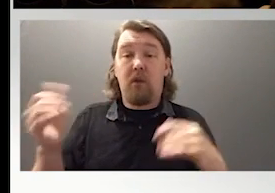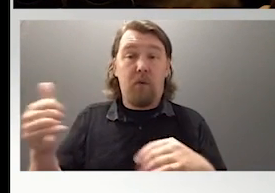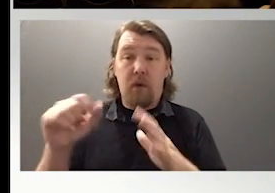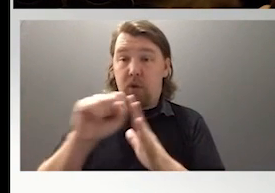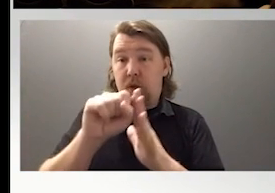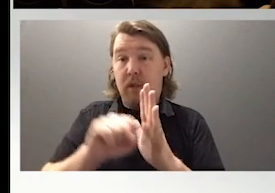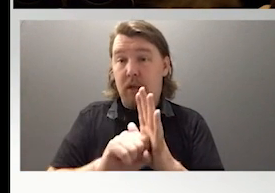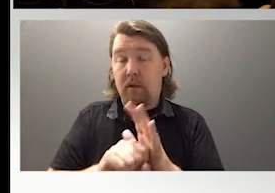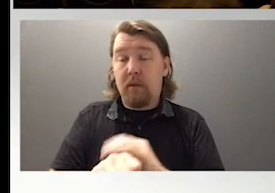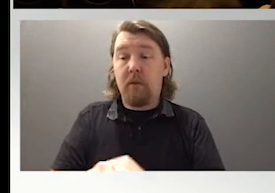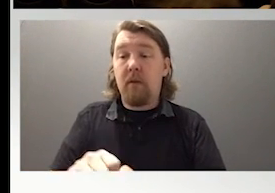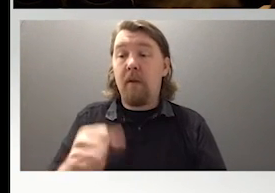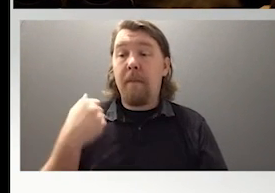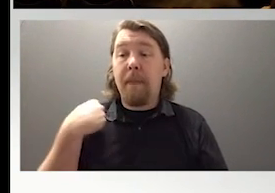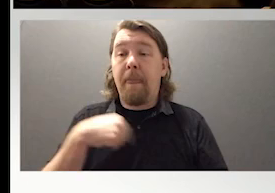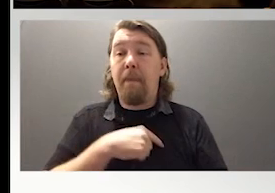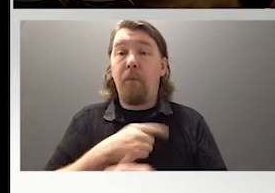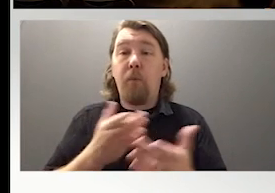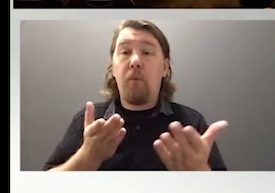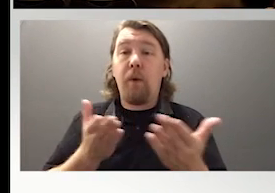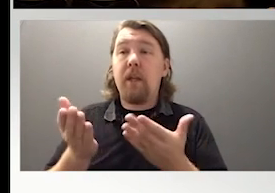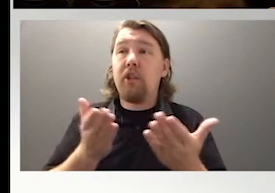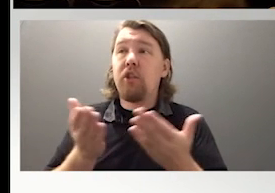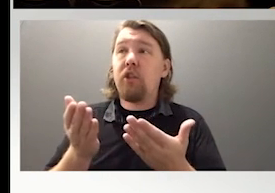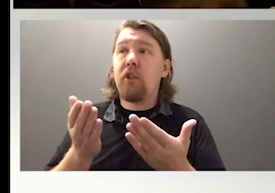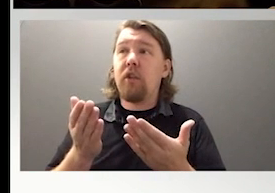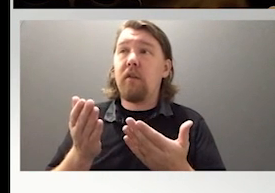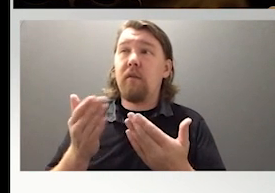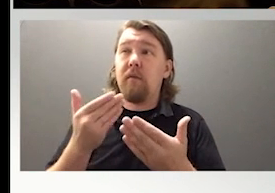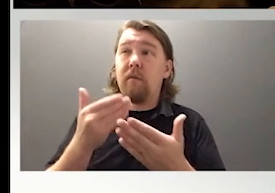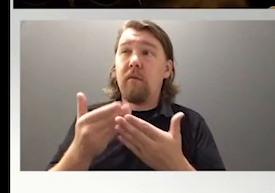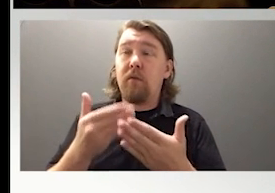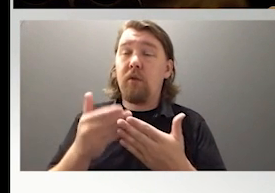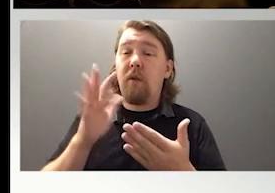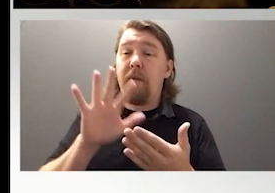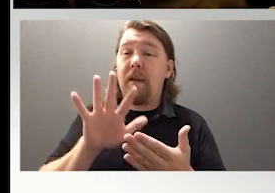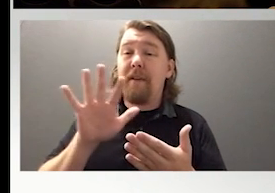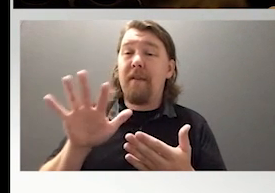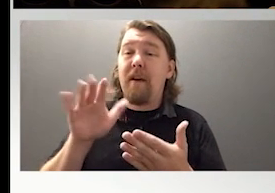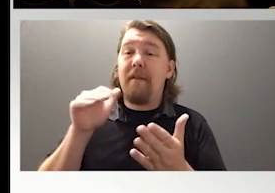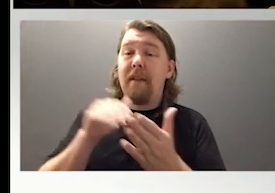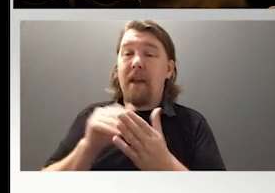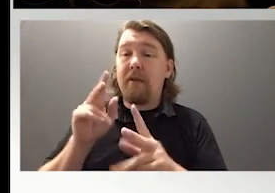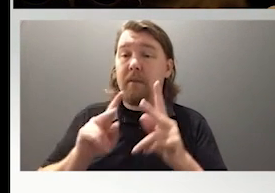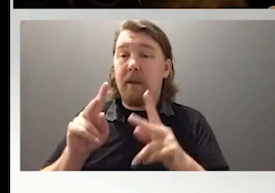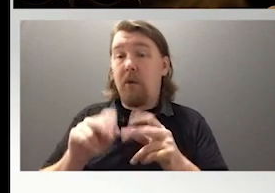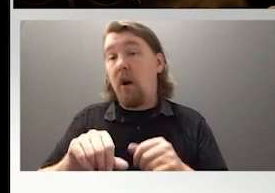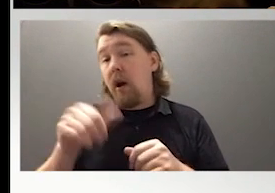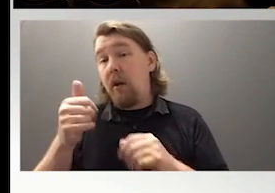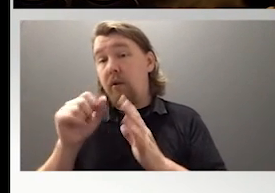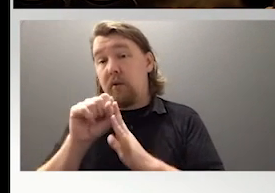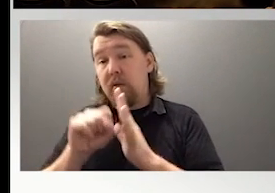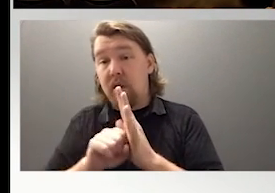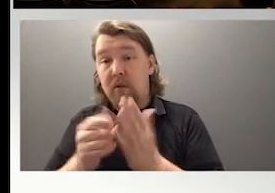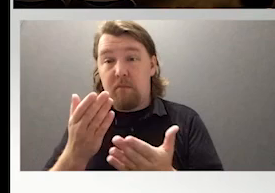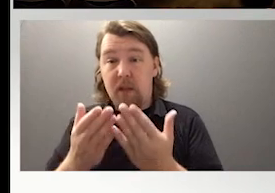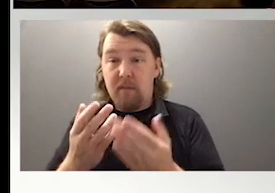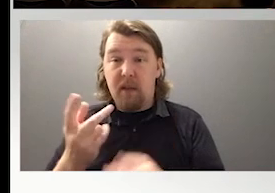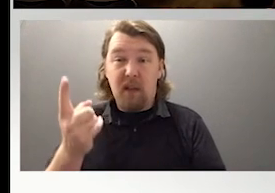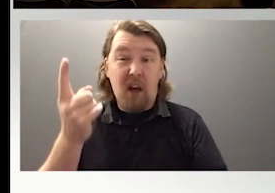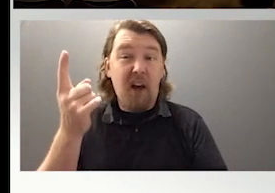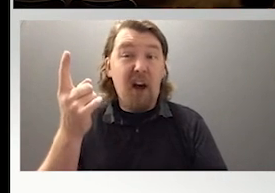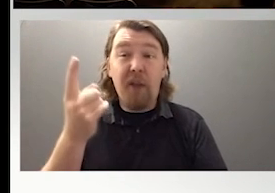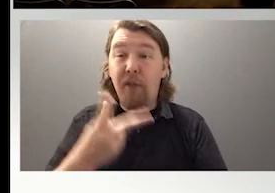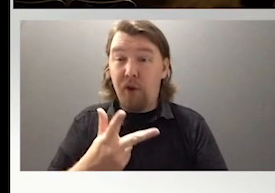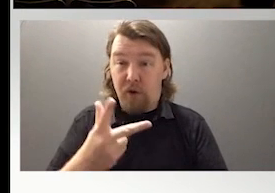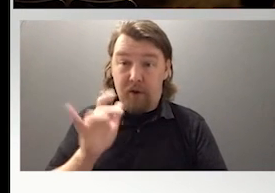states. We serve close to 55,000 people, and in other states, they serve maybe 1/3